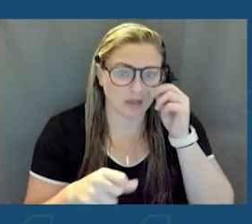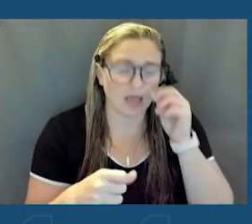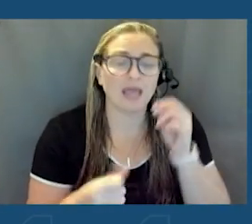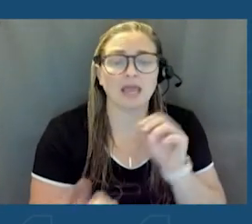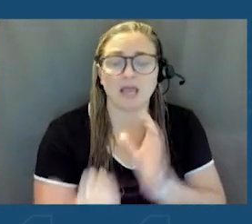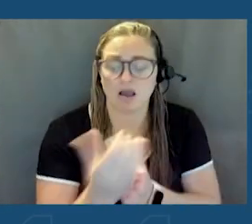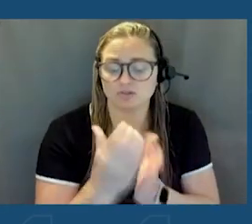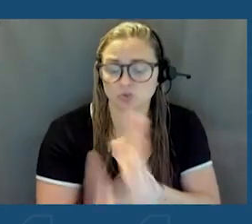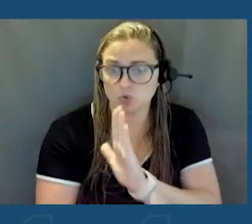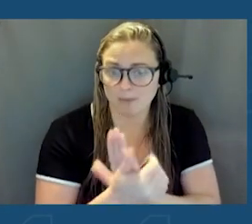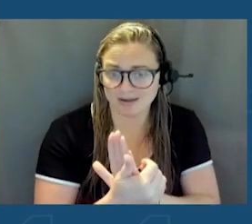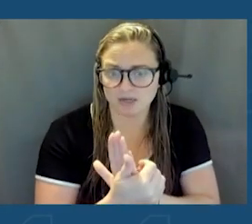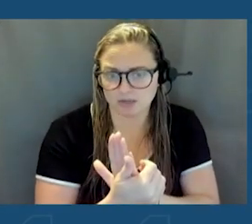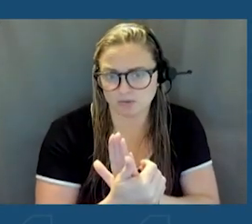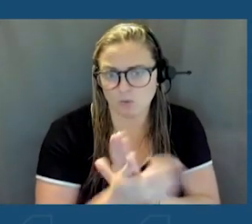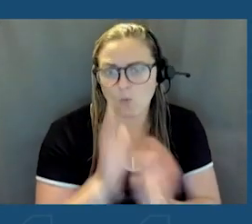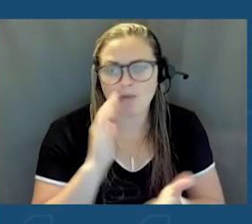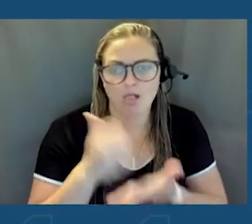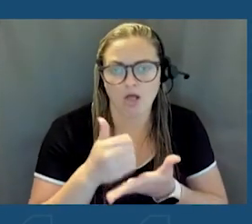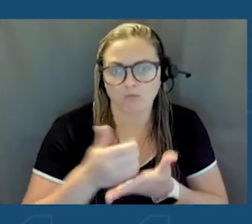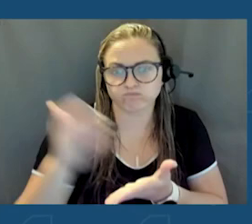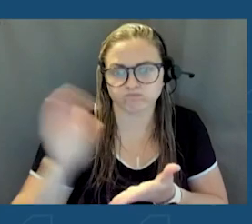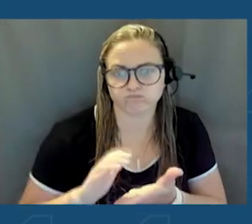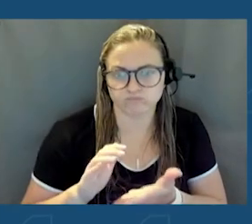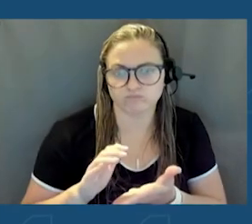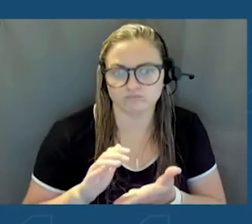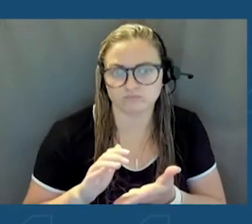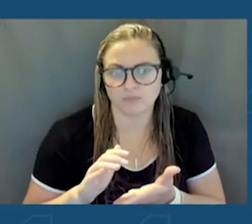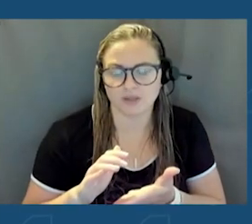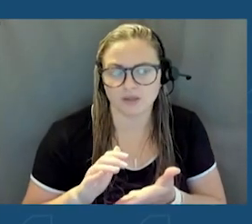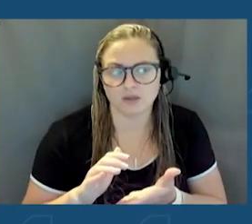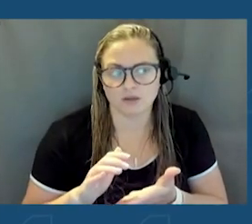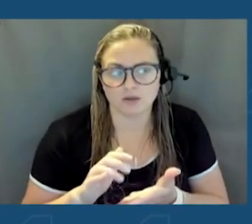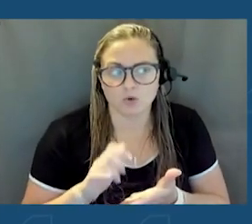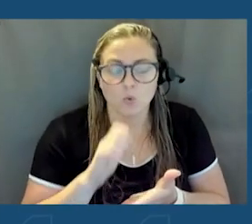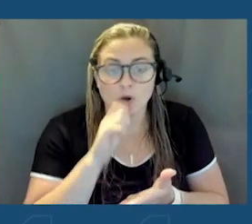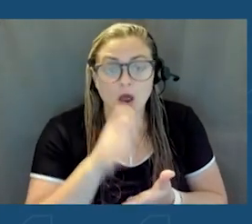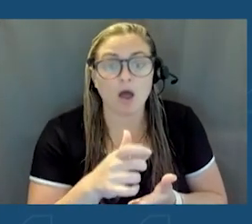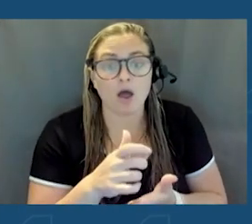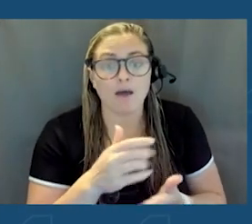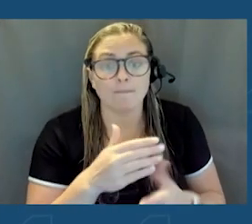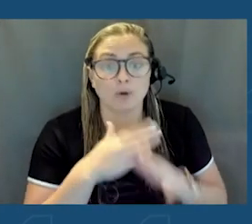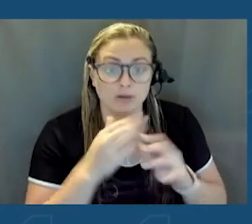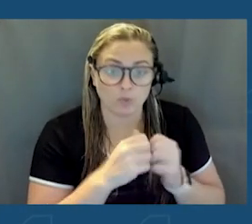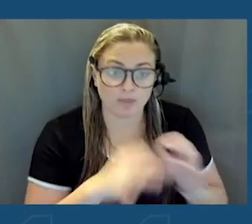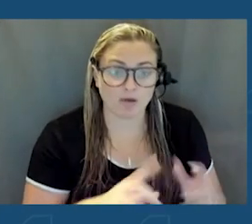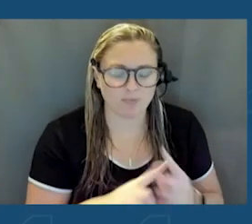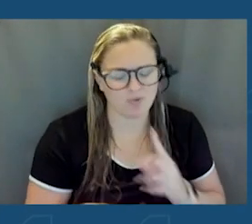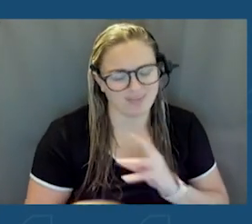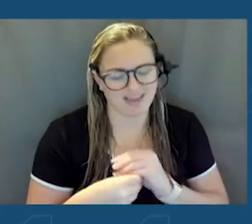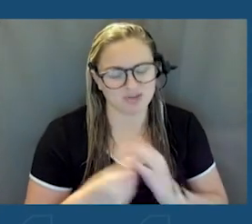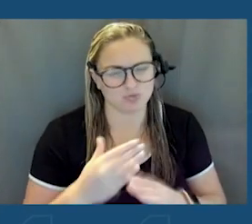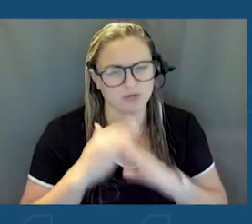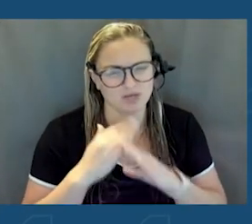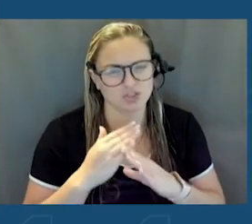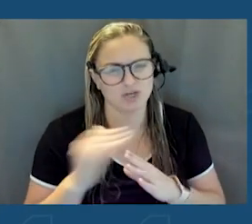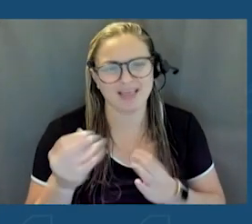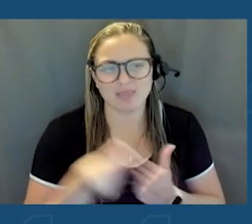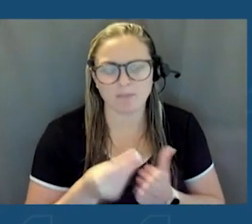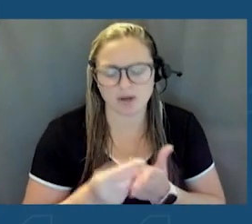But there is not that sense that we're not protected without it, but I want that extra layer of protection. And also the money we